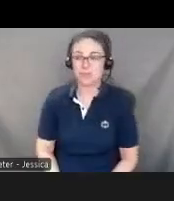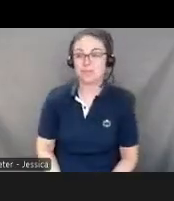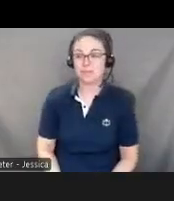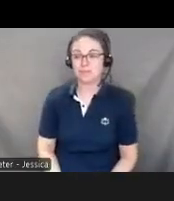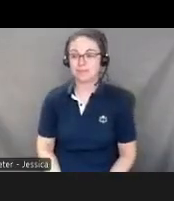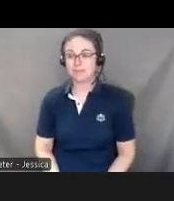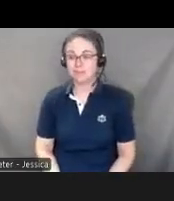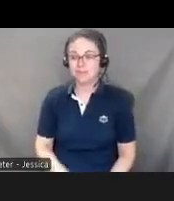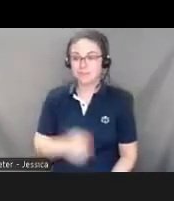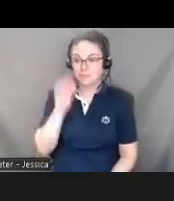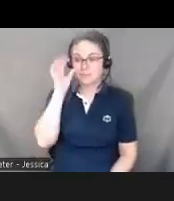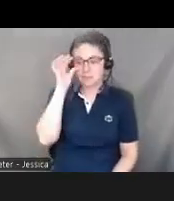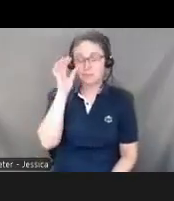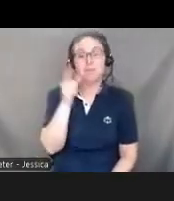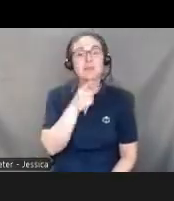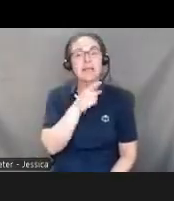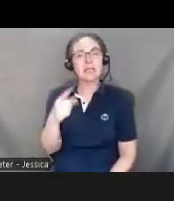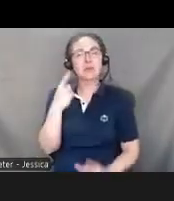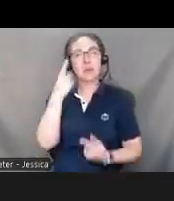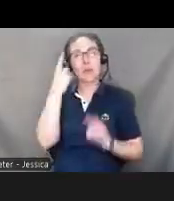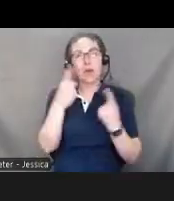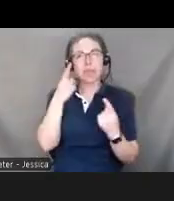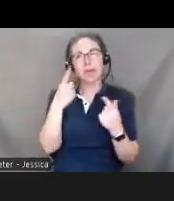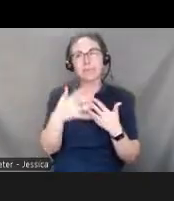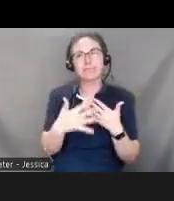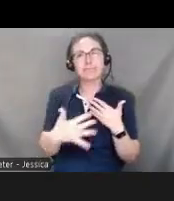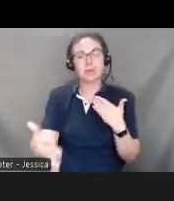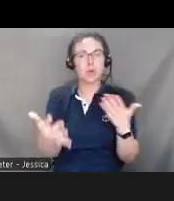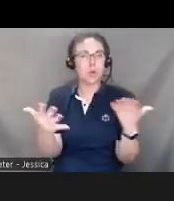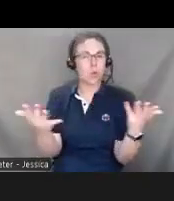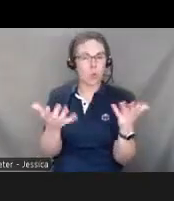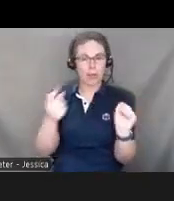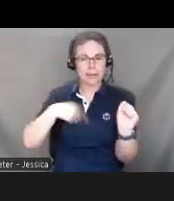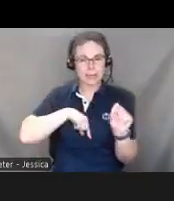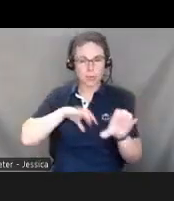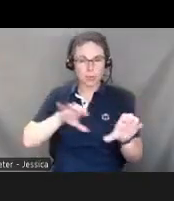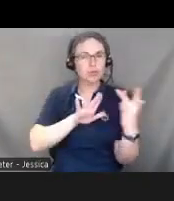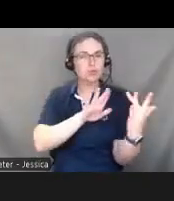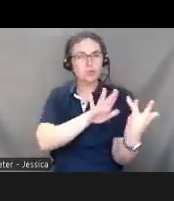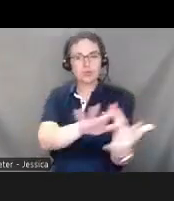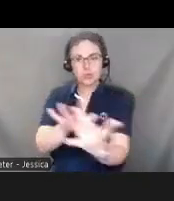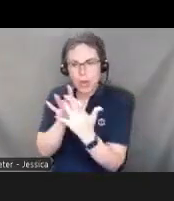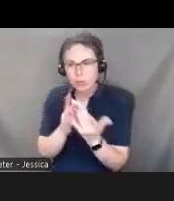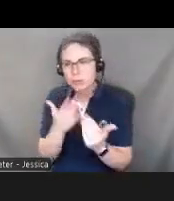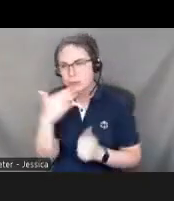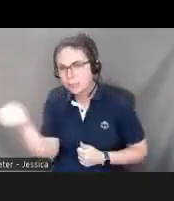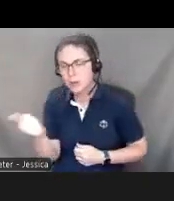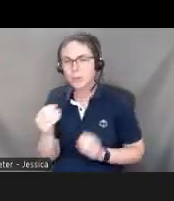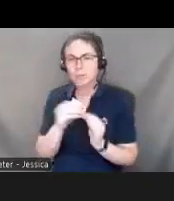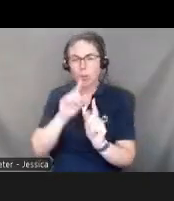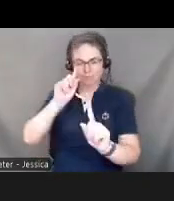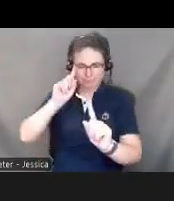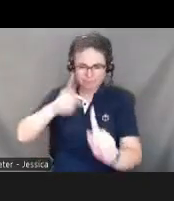can, as you think about this over the days, what we can do to outreach better, to do more targeted, effective